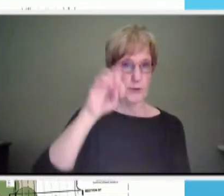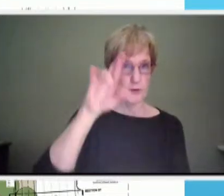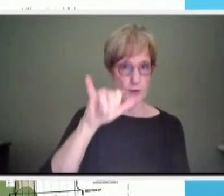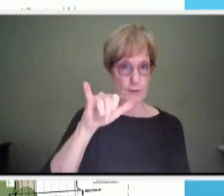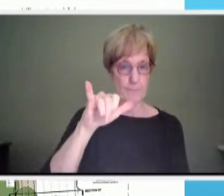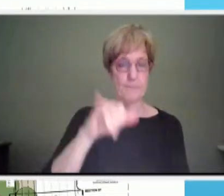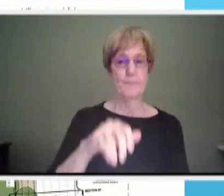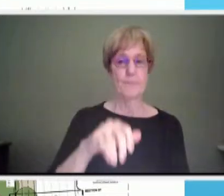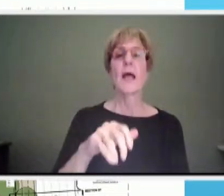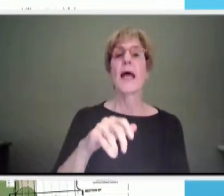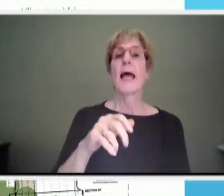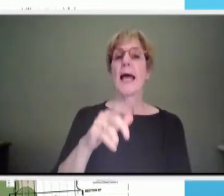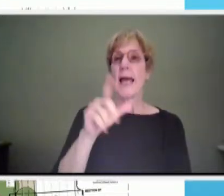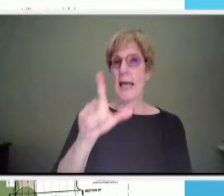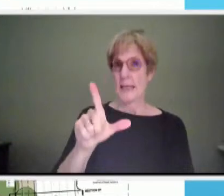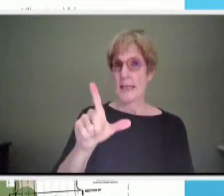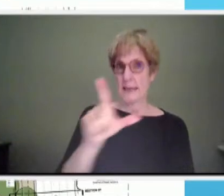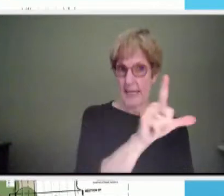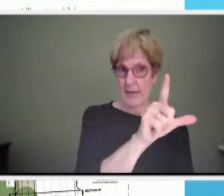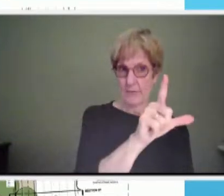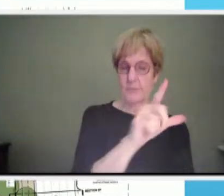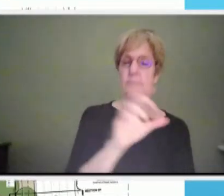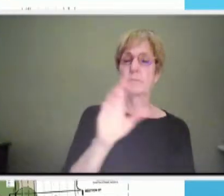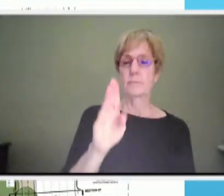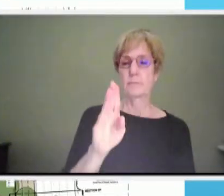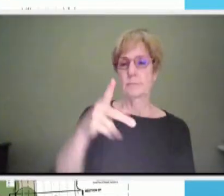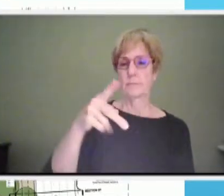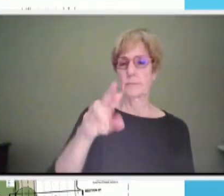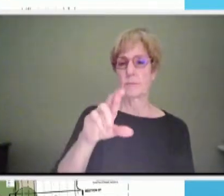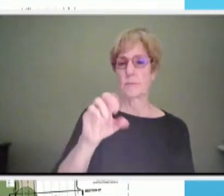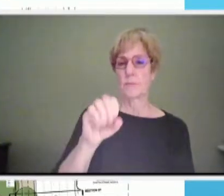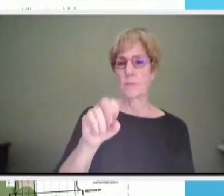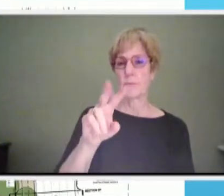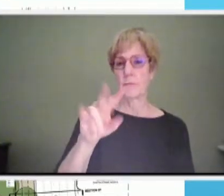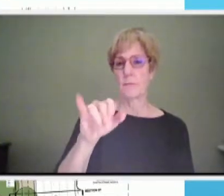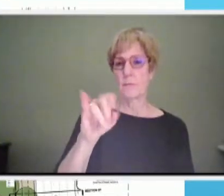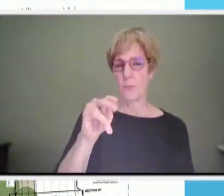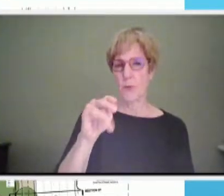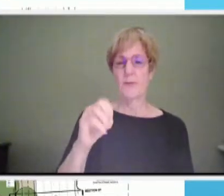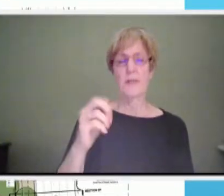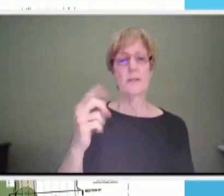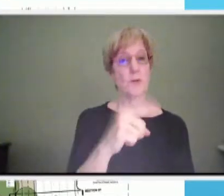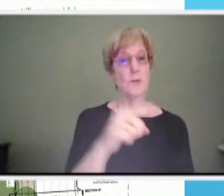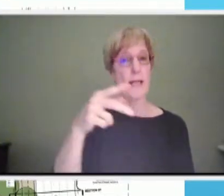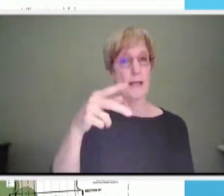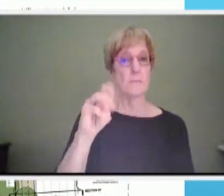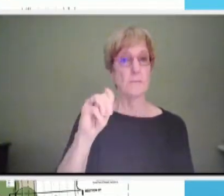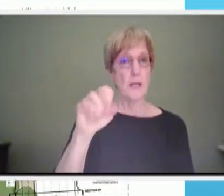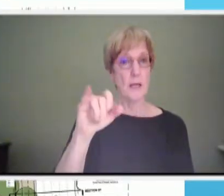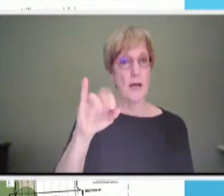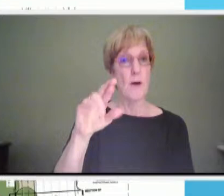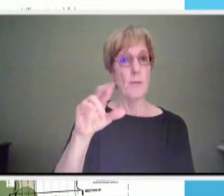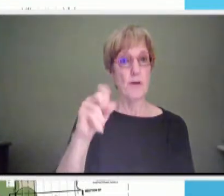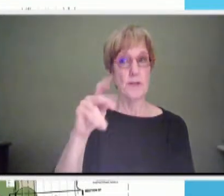turn so you could travel down Providence towards the Myers Park area, which frankly our team really likes. That's a lot of movement, that's